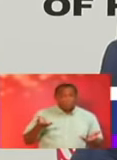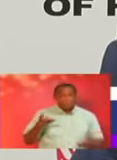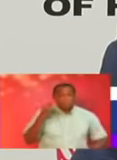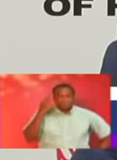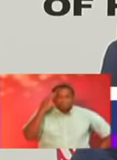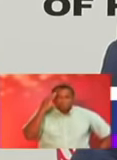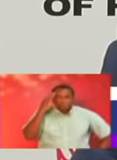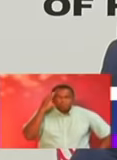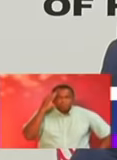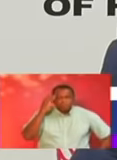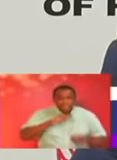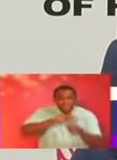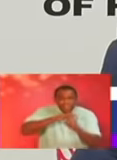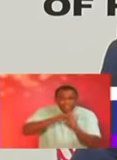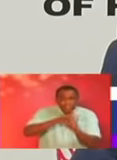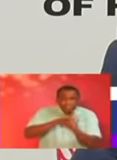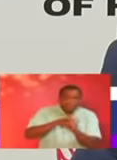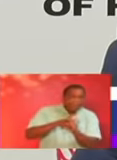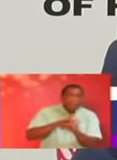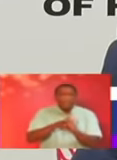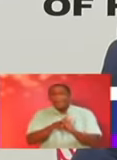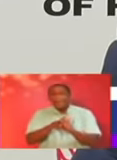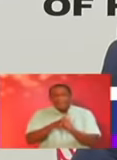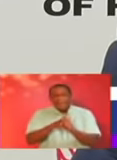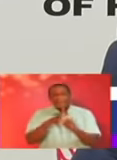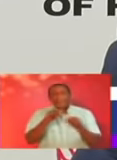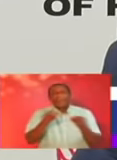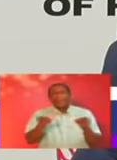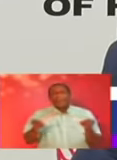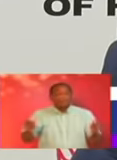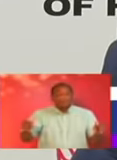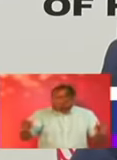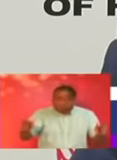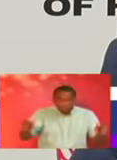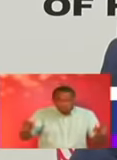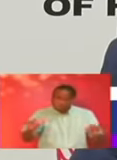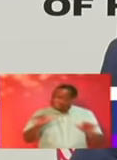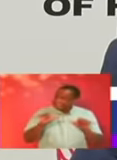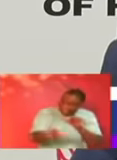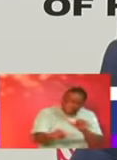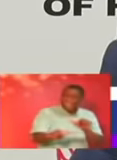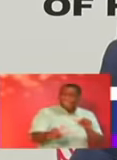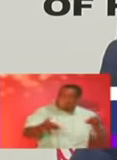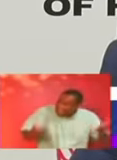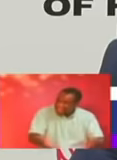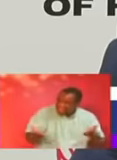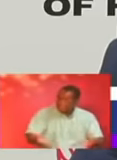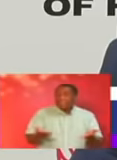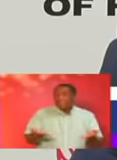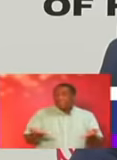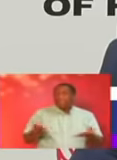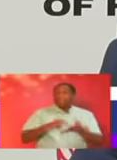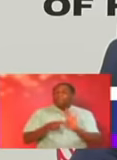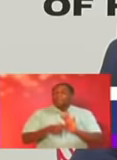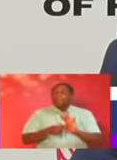anywhere is to keep our heads calm, do what works around the